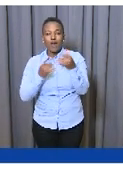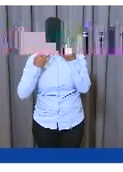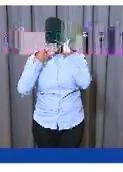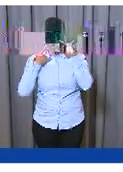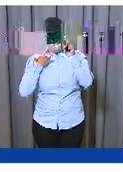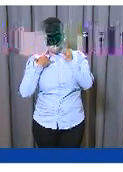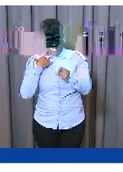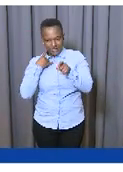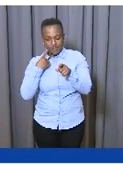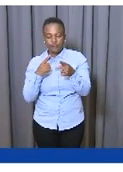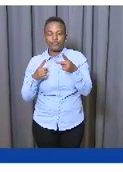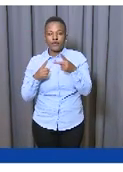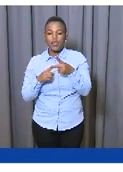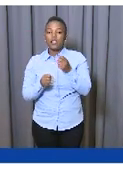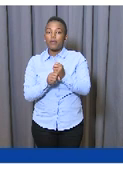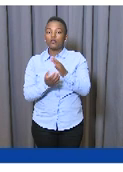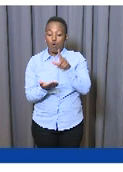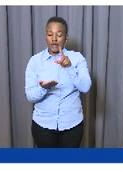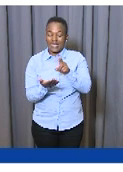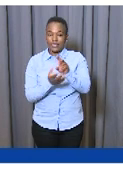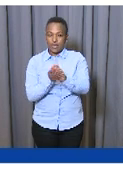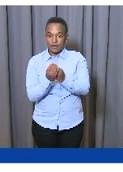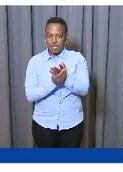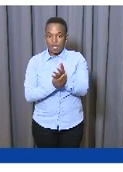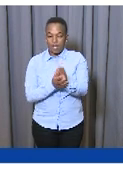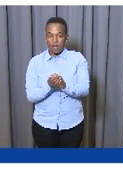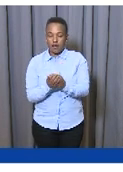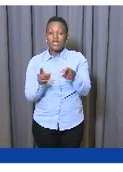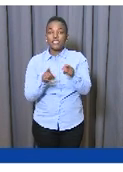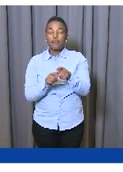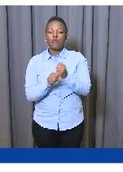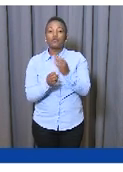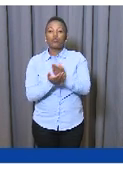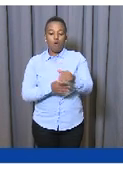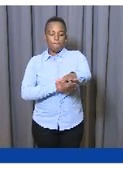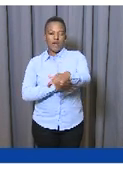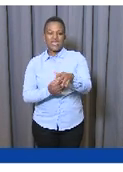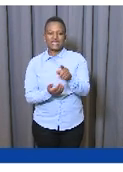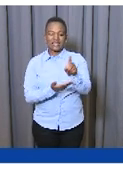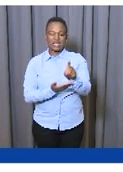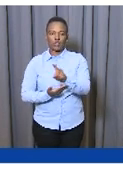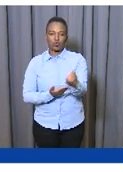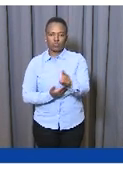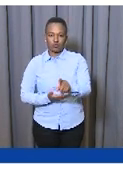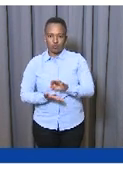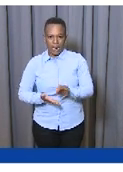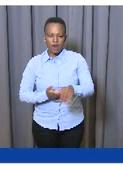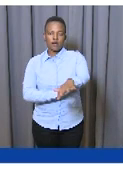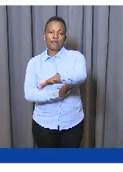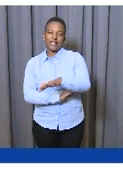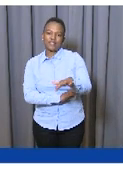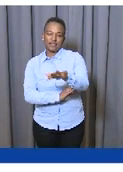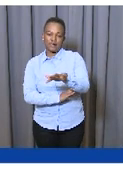sanitizers in there. But also there's disinfection of those areas. Continuous disinfection of those areas